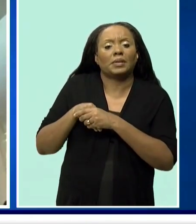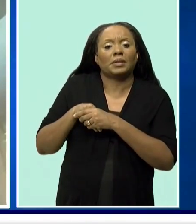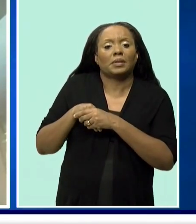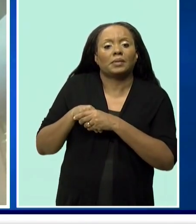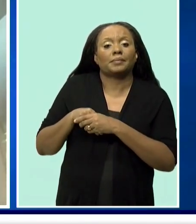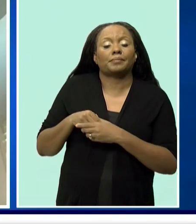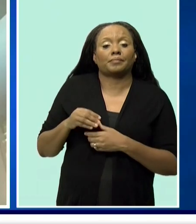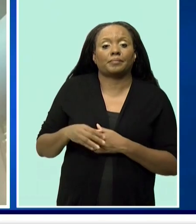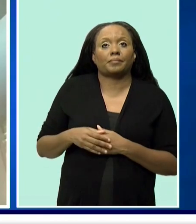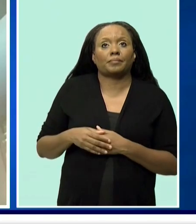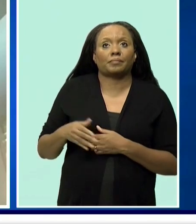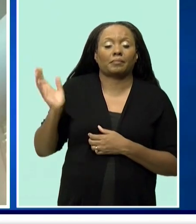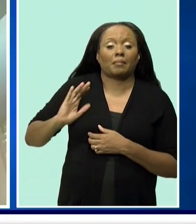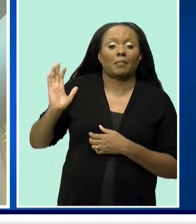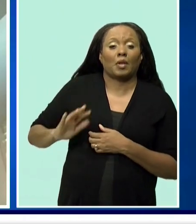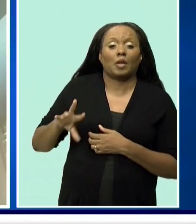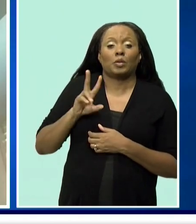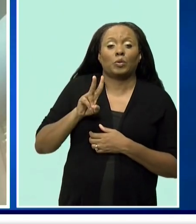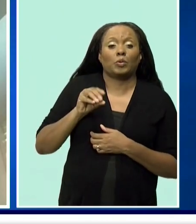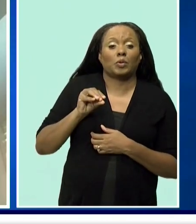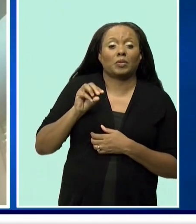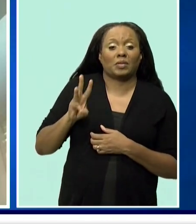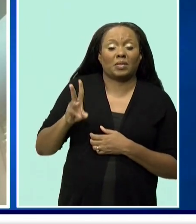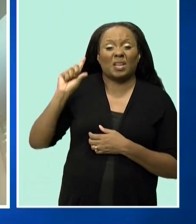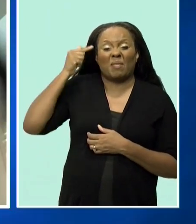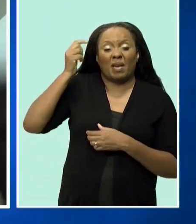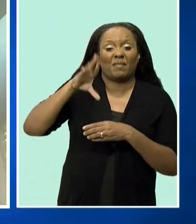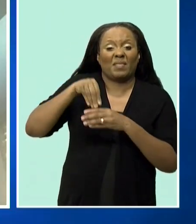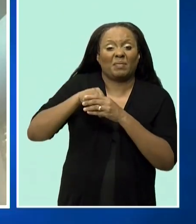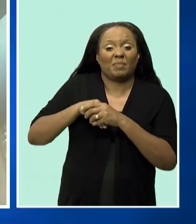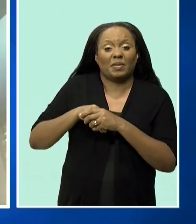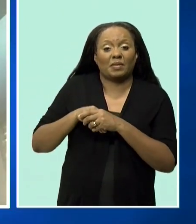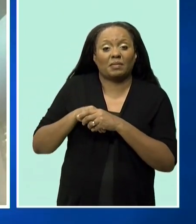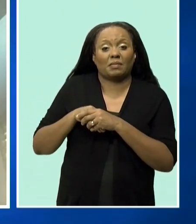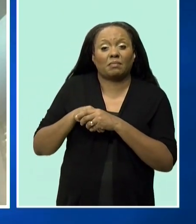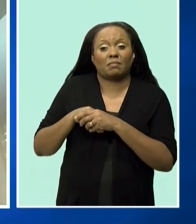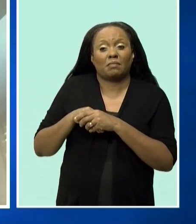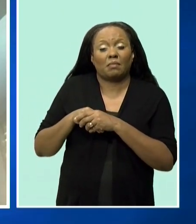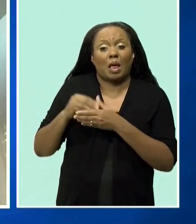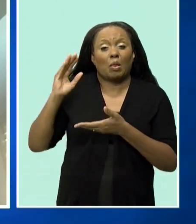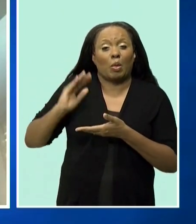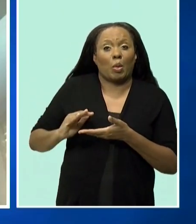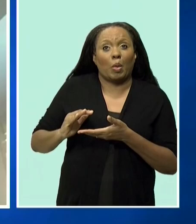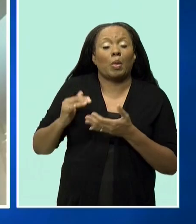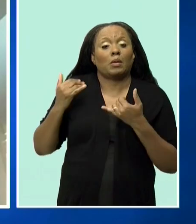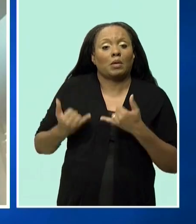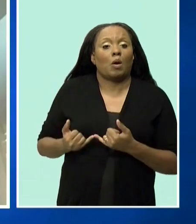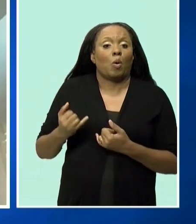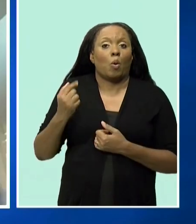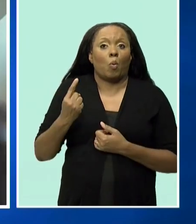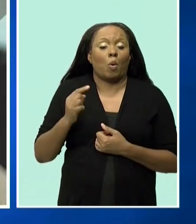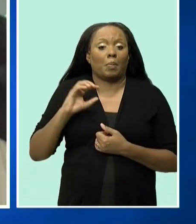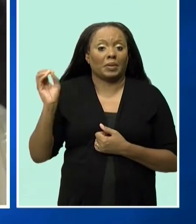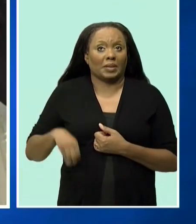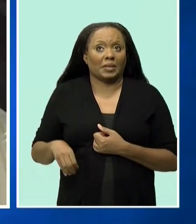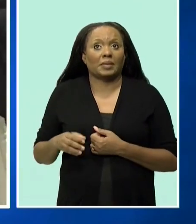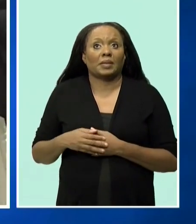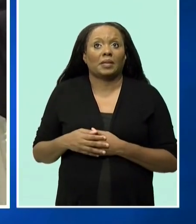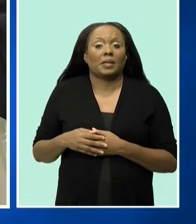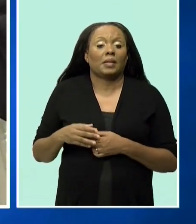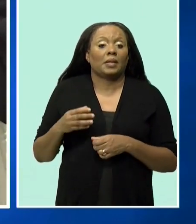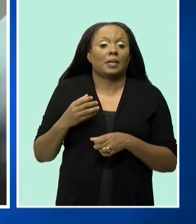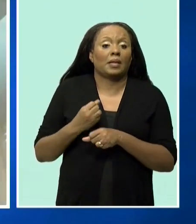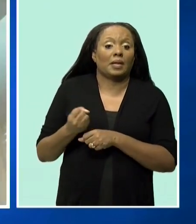in 2006, government investment was like 4%, 4.5%. It came down to about 1% now. Last year, we brought it